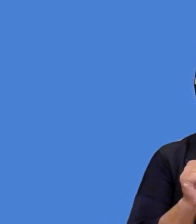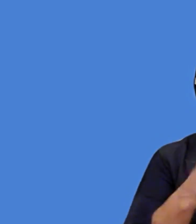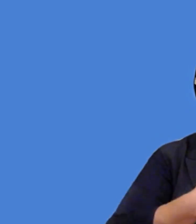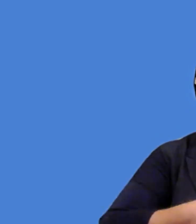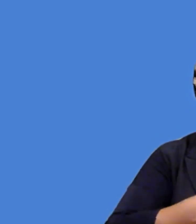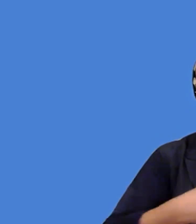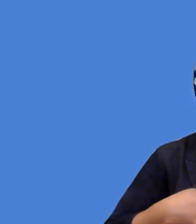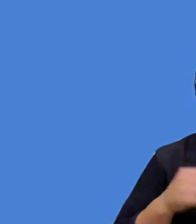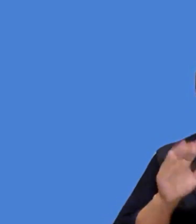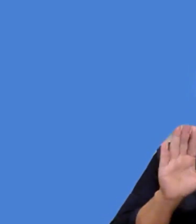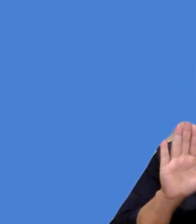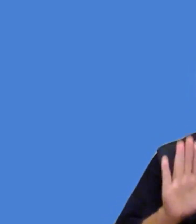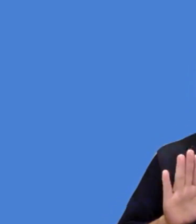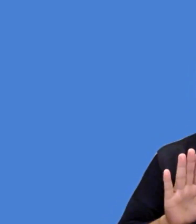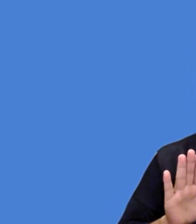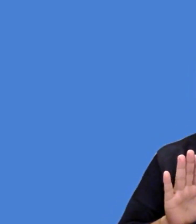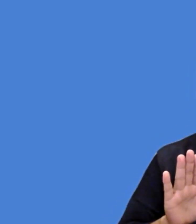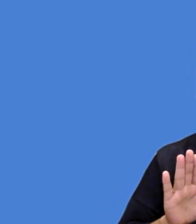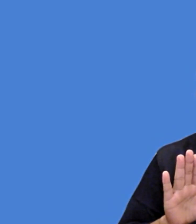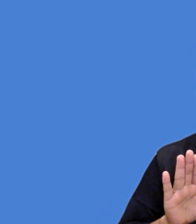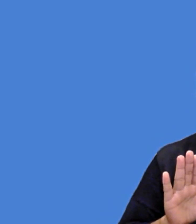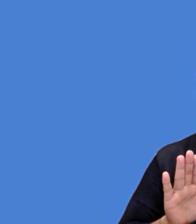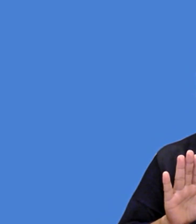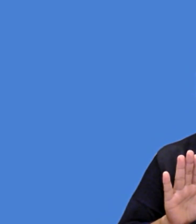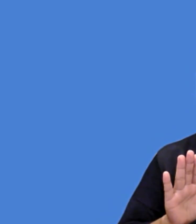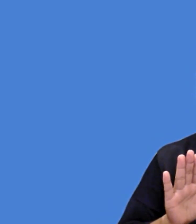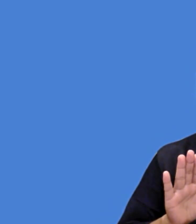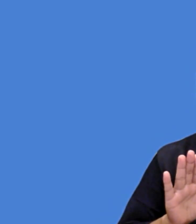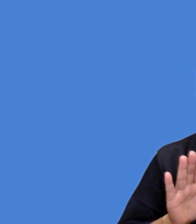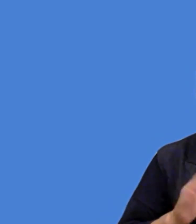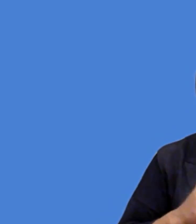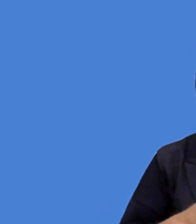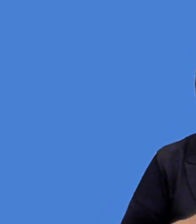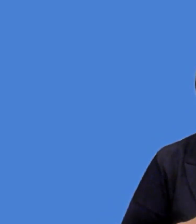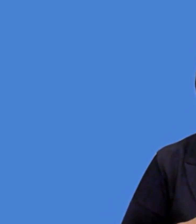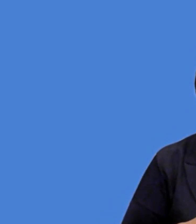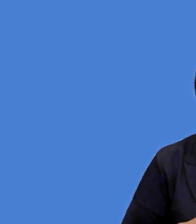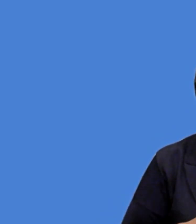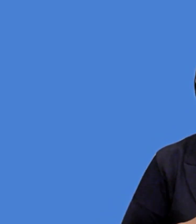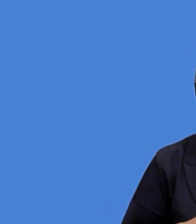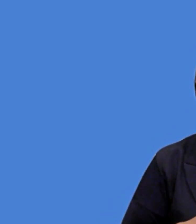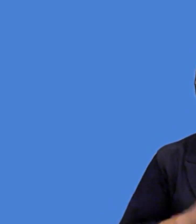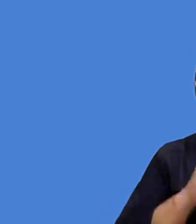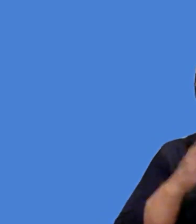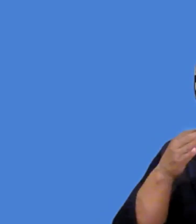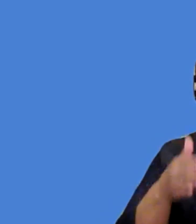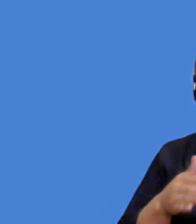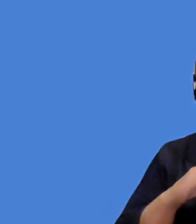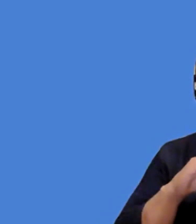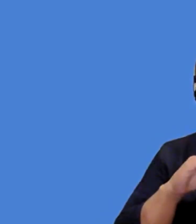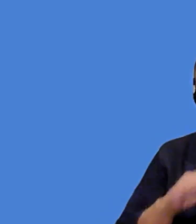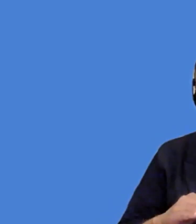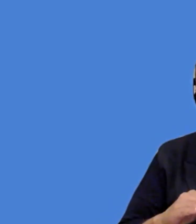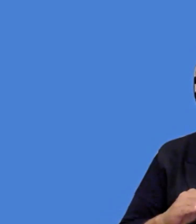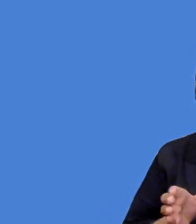its inclusive approach to promote the representation of most marginalized groups, including all types of persons